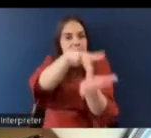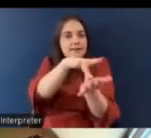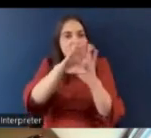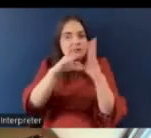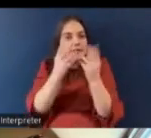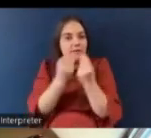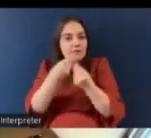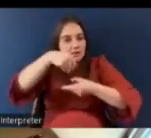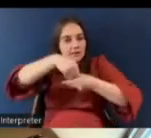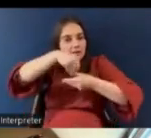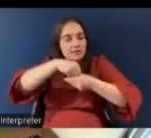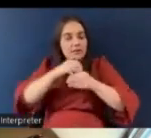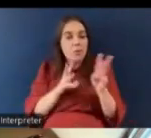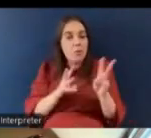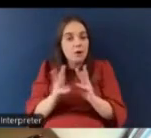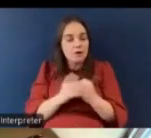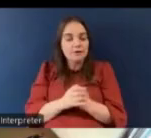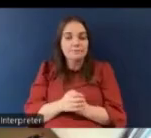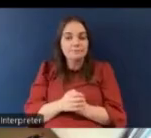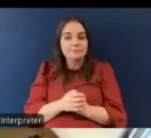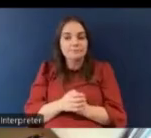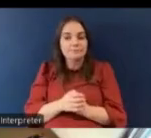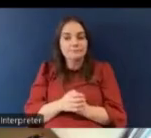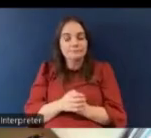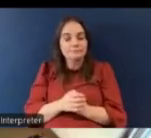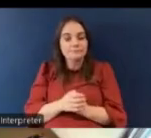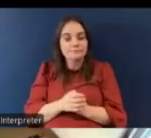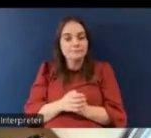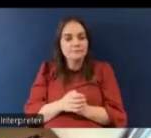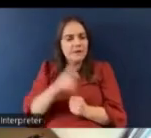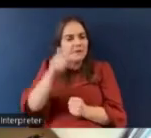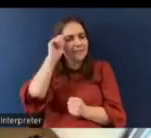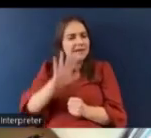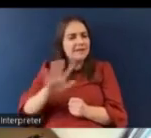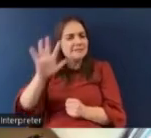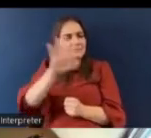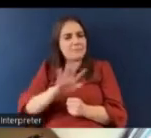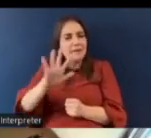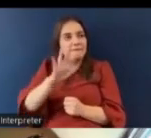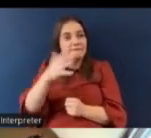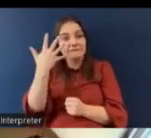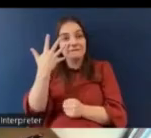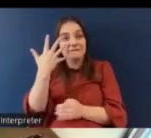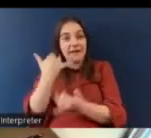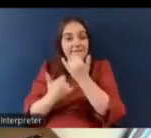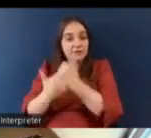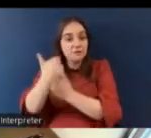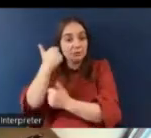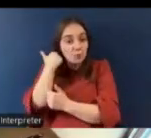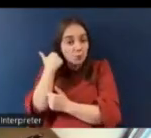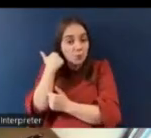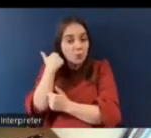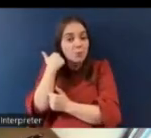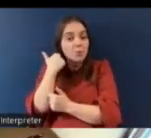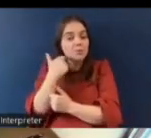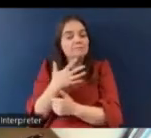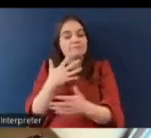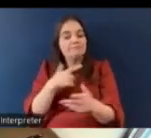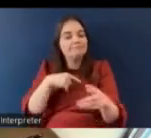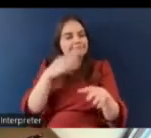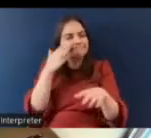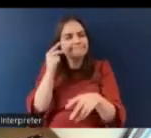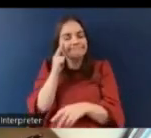in the work. So I think it was about maybe 5 years ago, we started looking